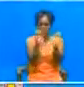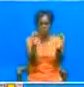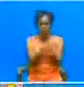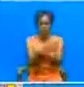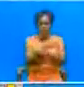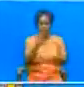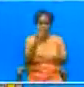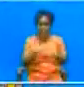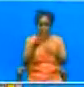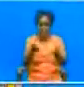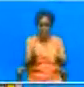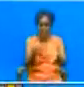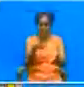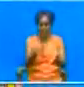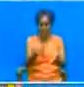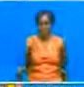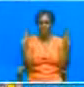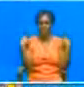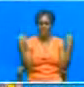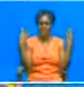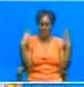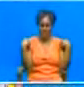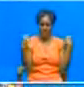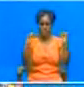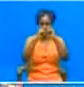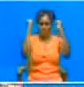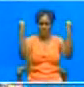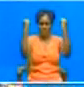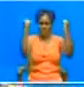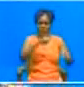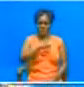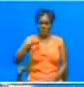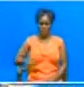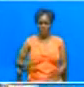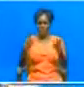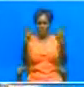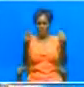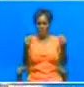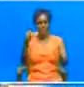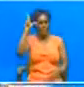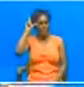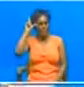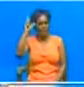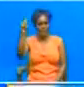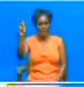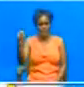more timely, and the athletes' build-up to the World Athletics Championships in Beijing, China just got easier. Lynn Washira, KTN.